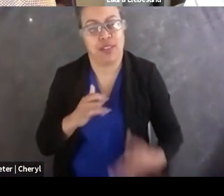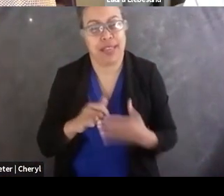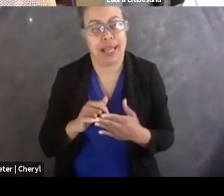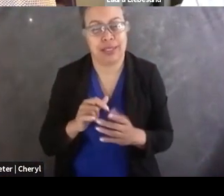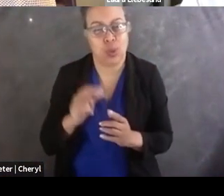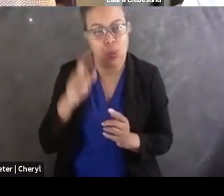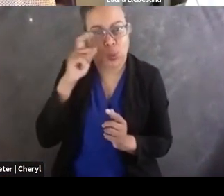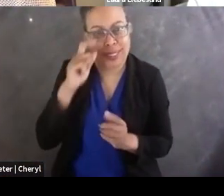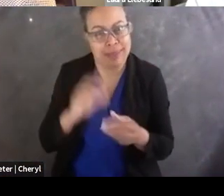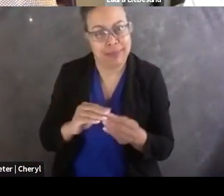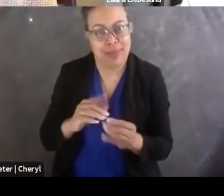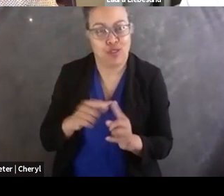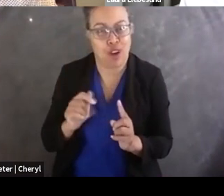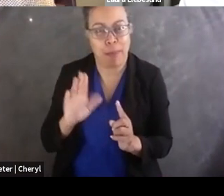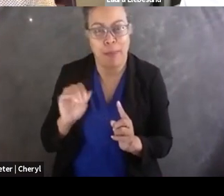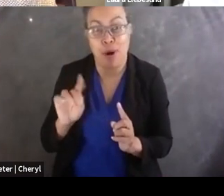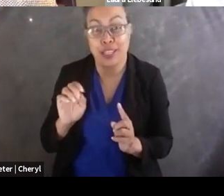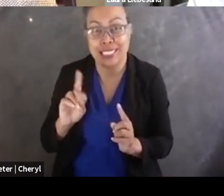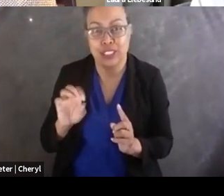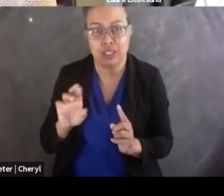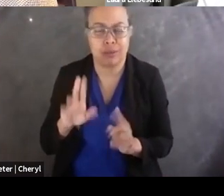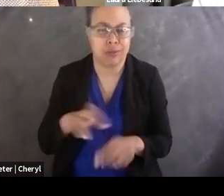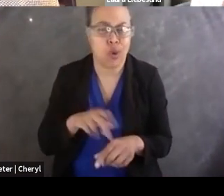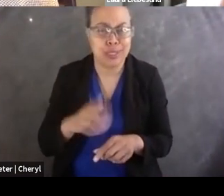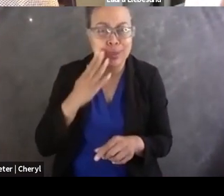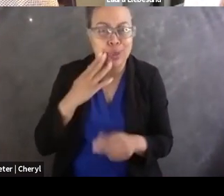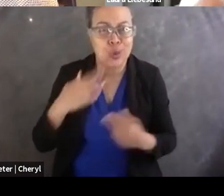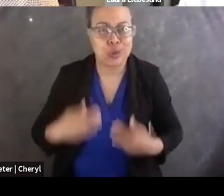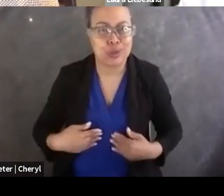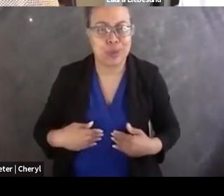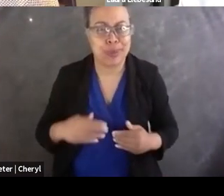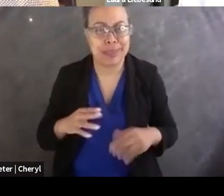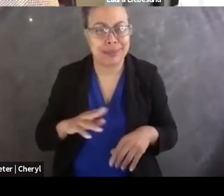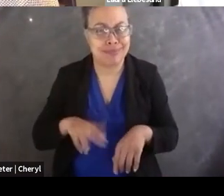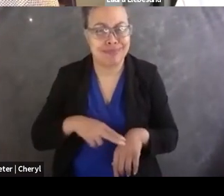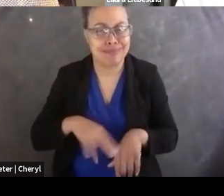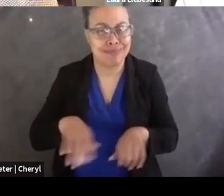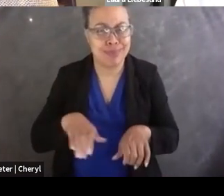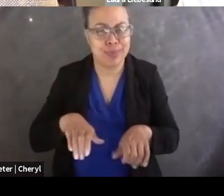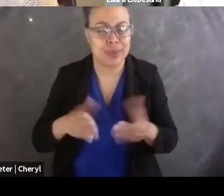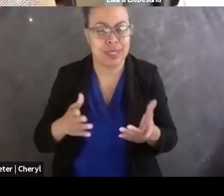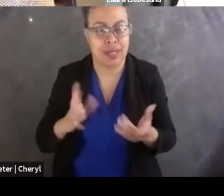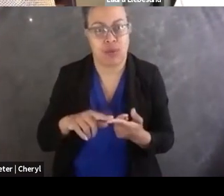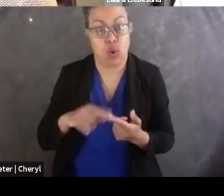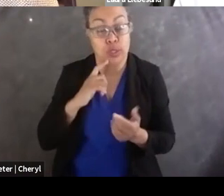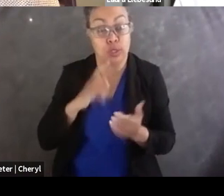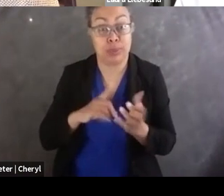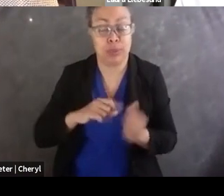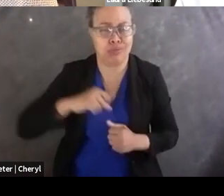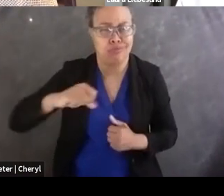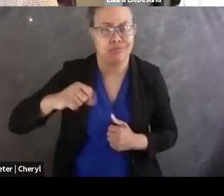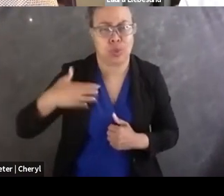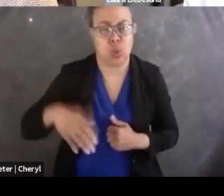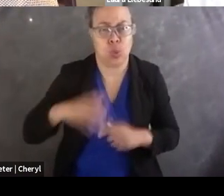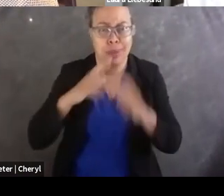who understands human nature better than a bartender. And, you know, particularly seeing the resistance to masking and other things that, you know,